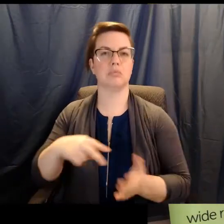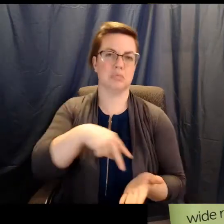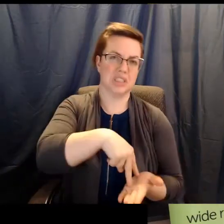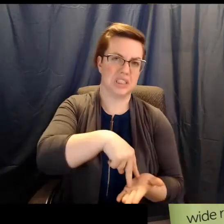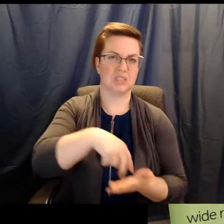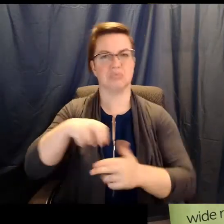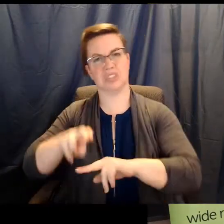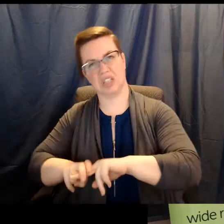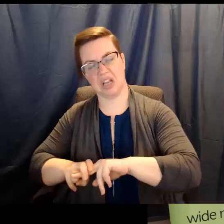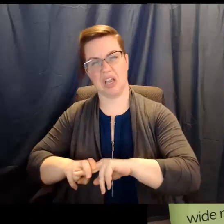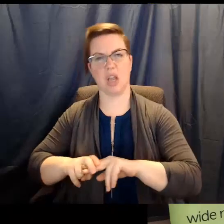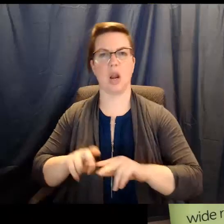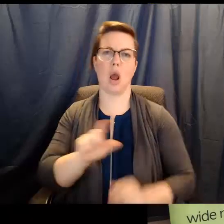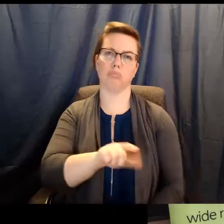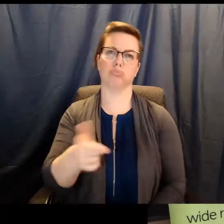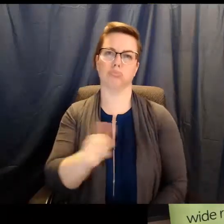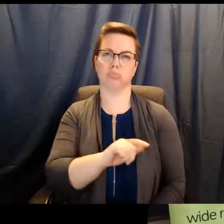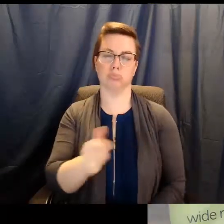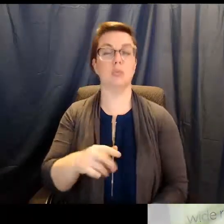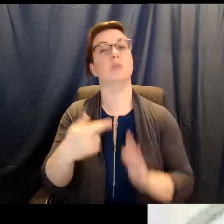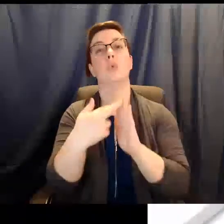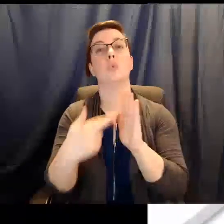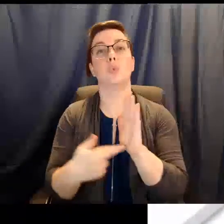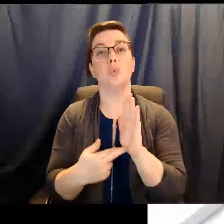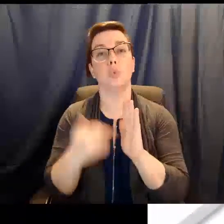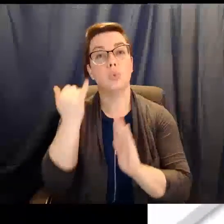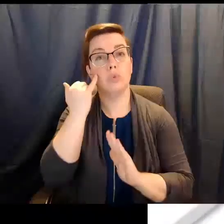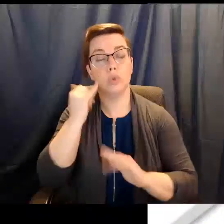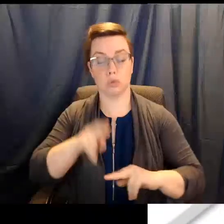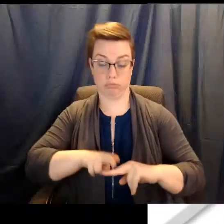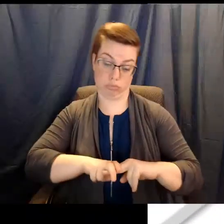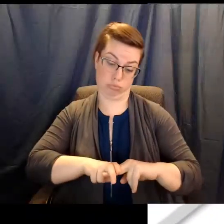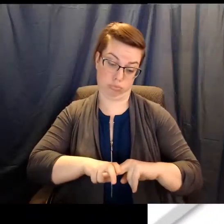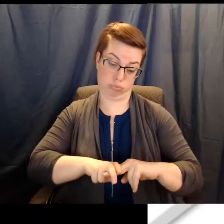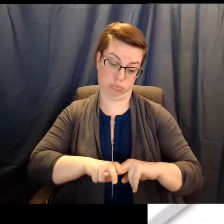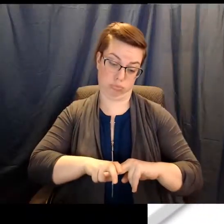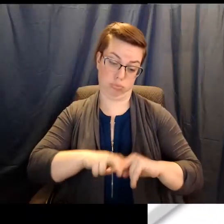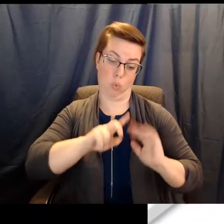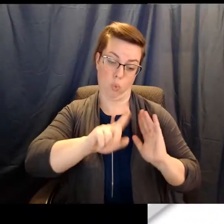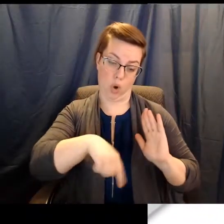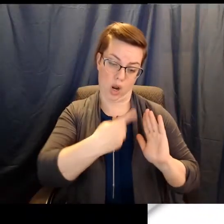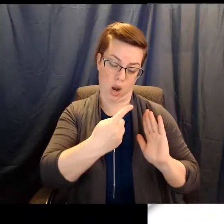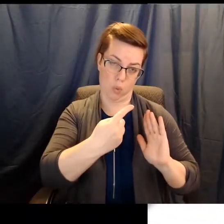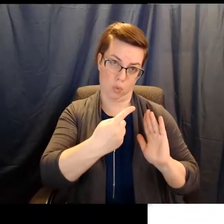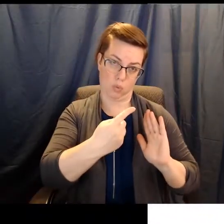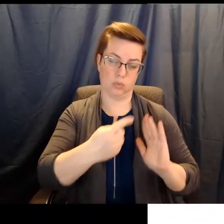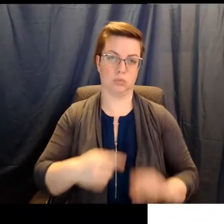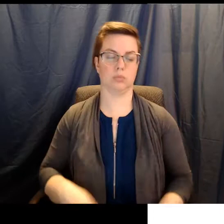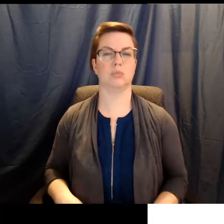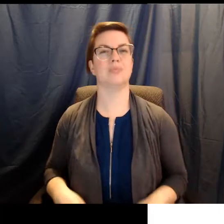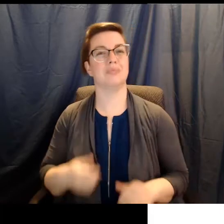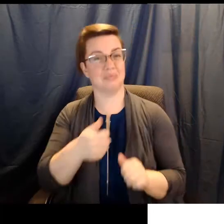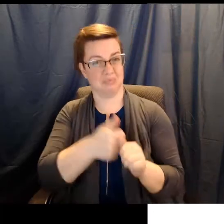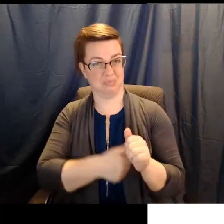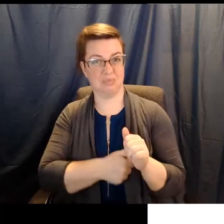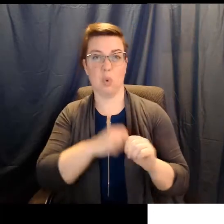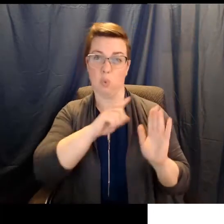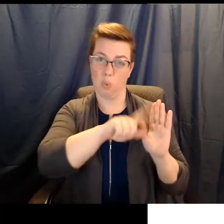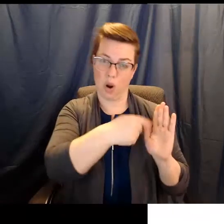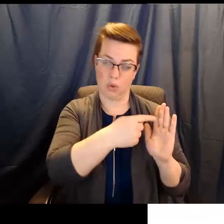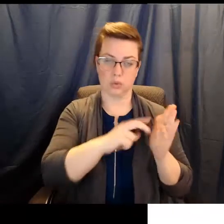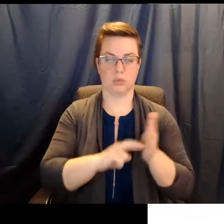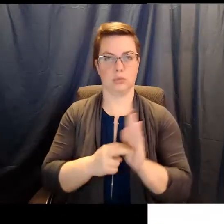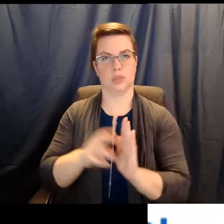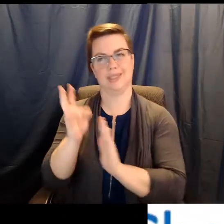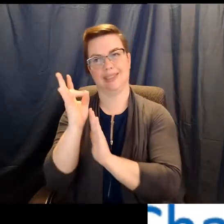you. Every hour that you're working, 7 minutes should be spent walking. Okay. So when we're at the